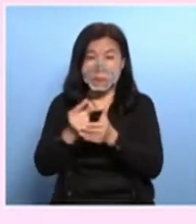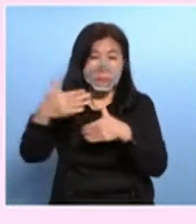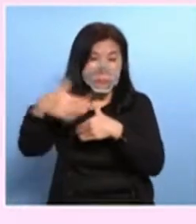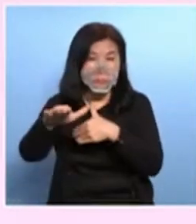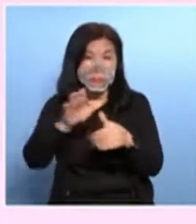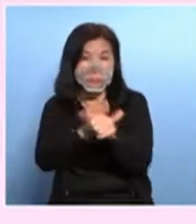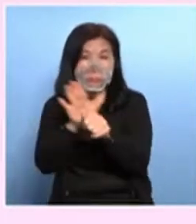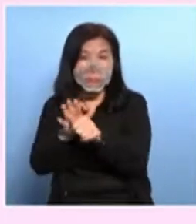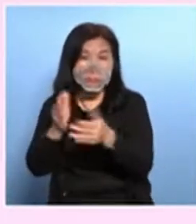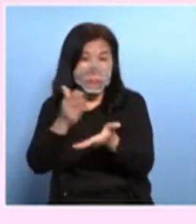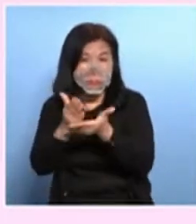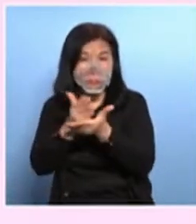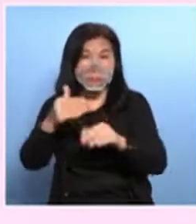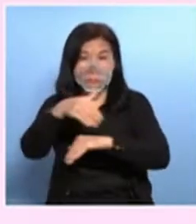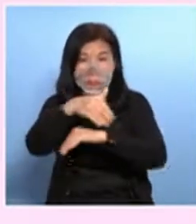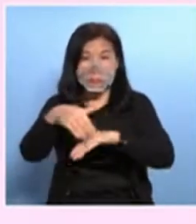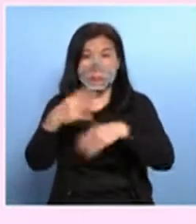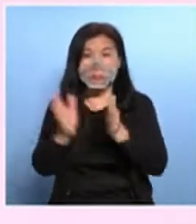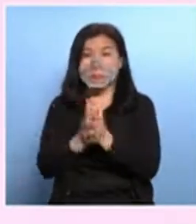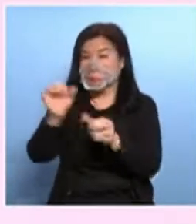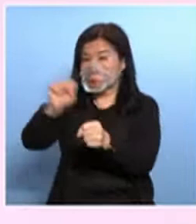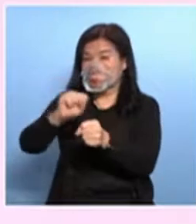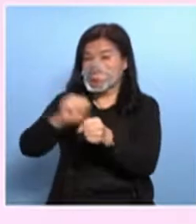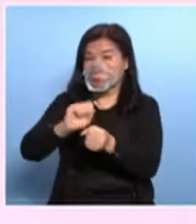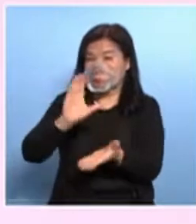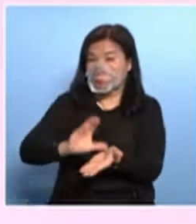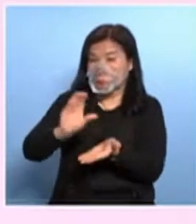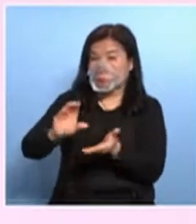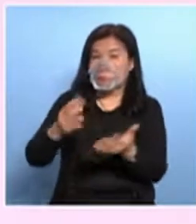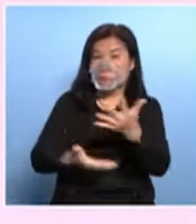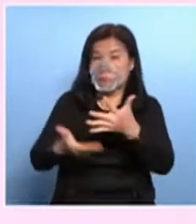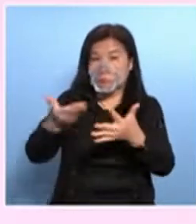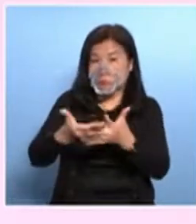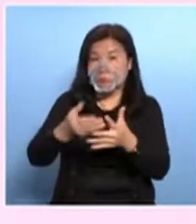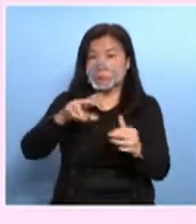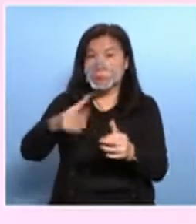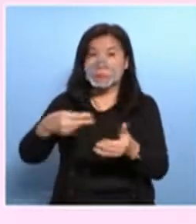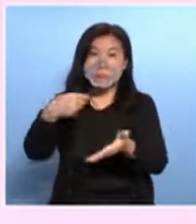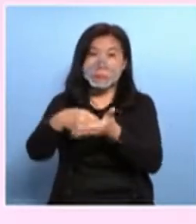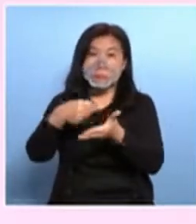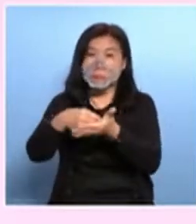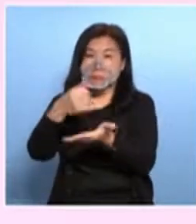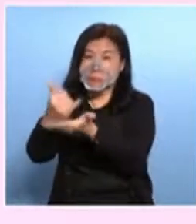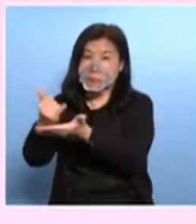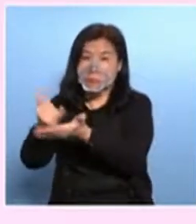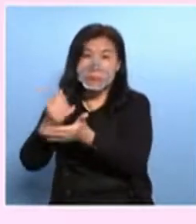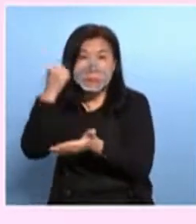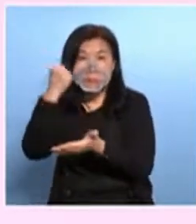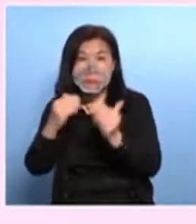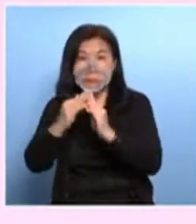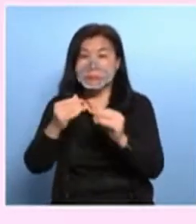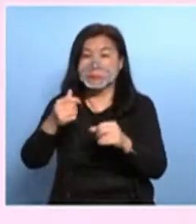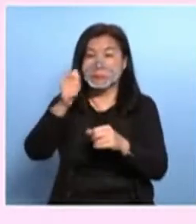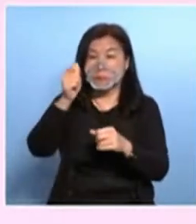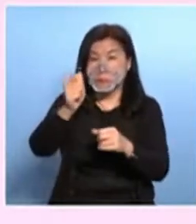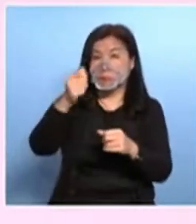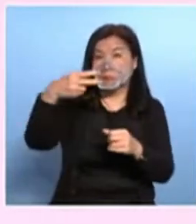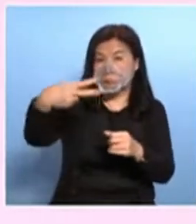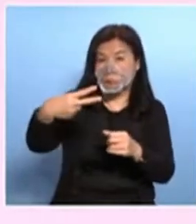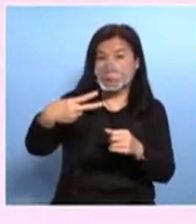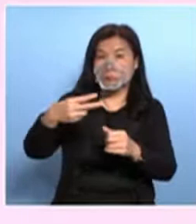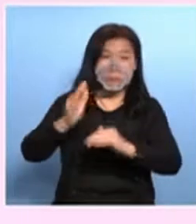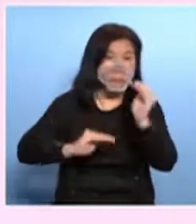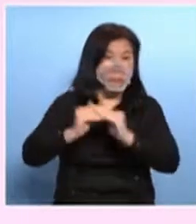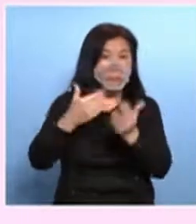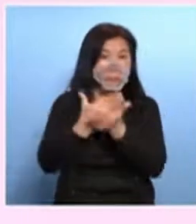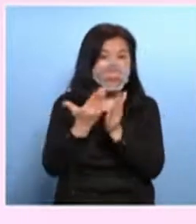outreaching teams for private residential care homes for persons with disabilities. We will also allocate additional resources